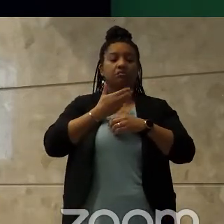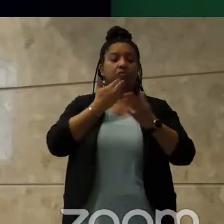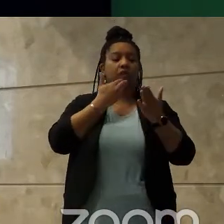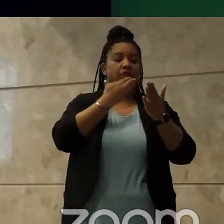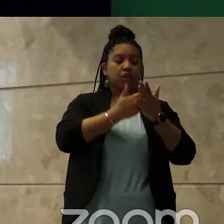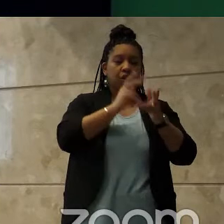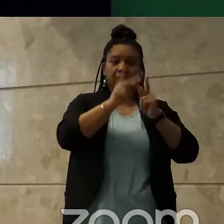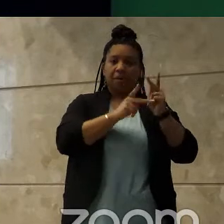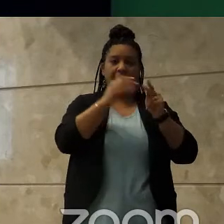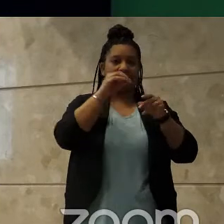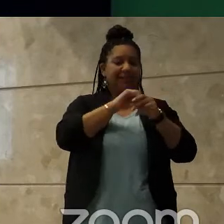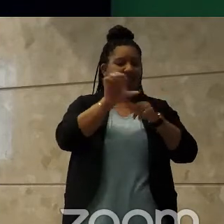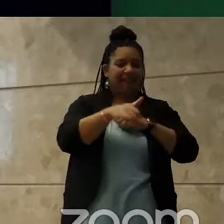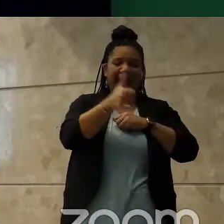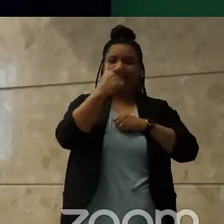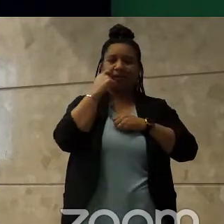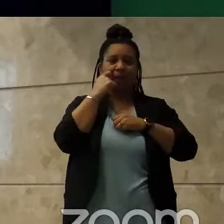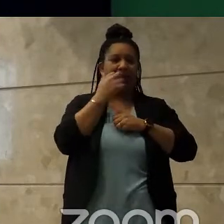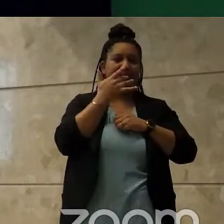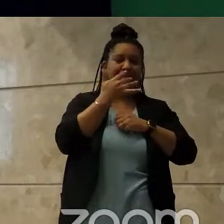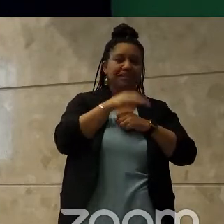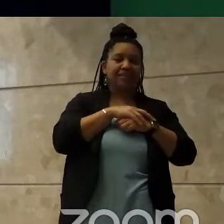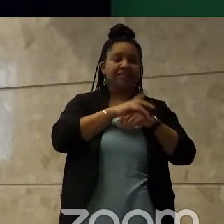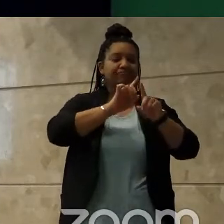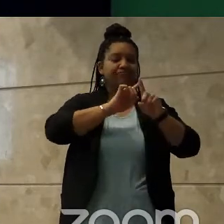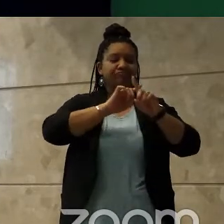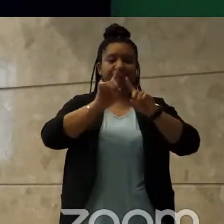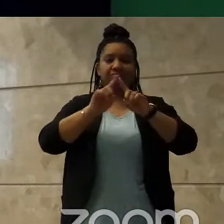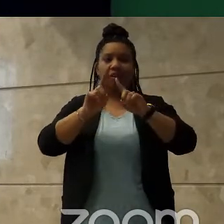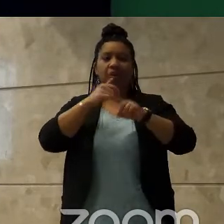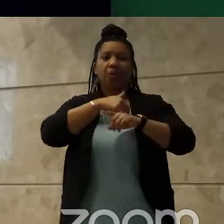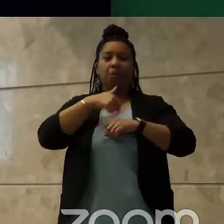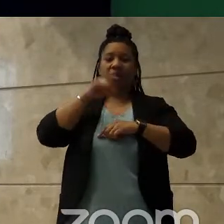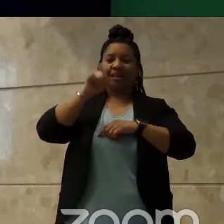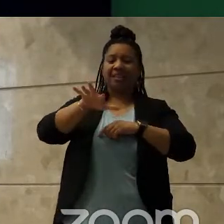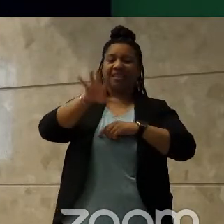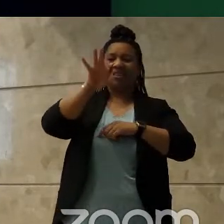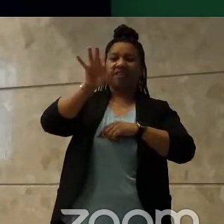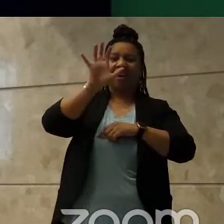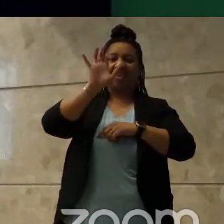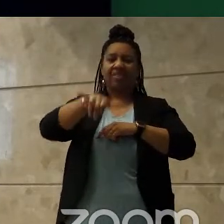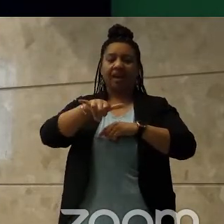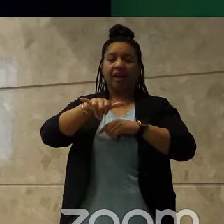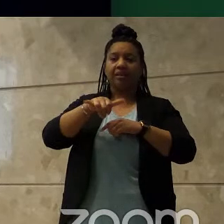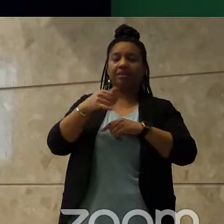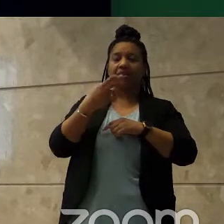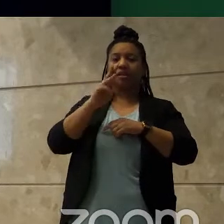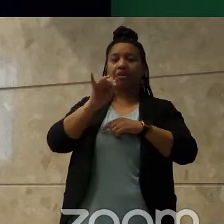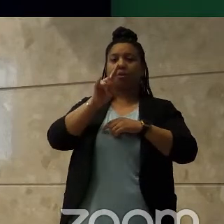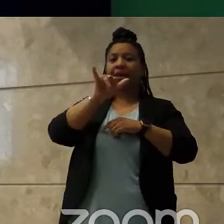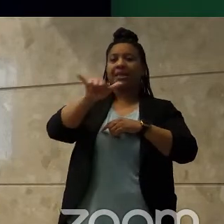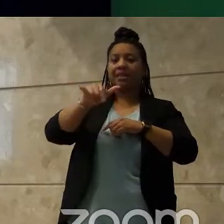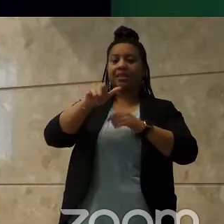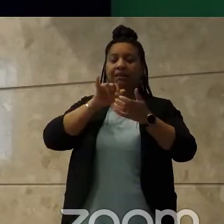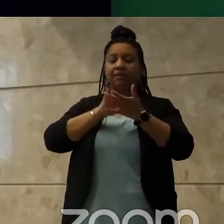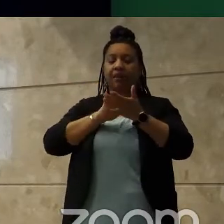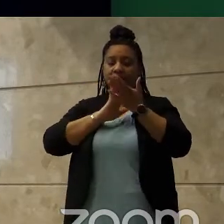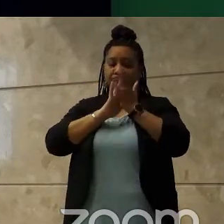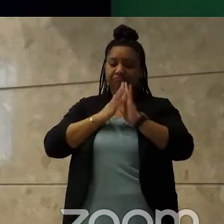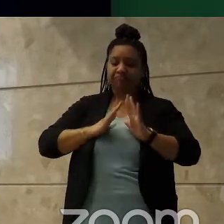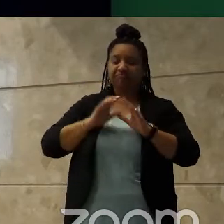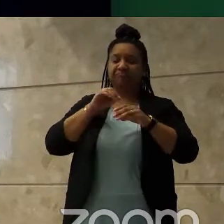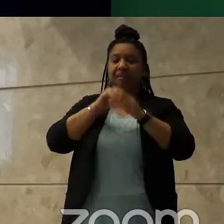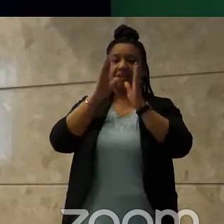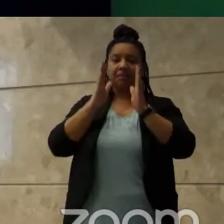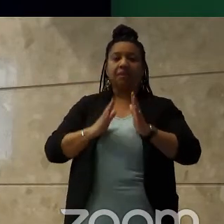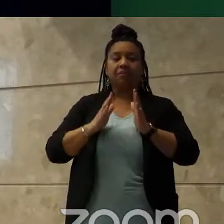race, that we must find ways to find that humanity in people, that we must believe